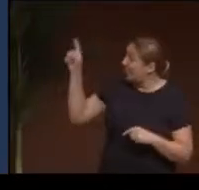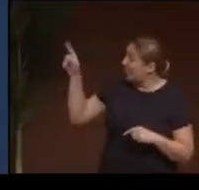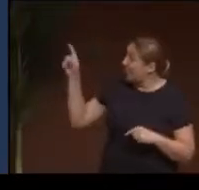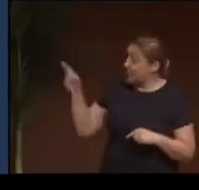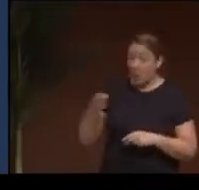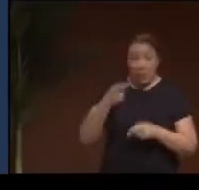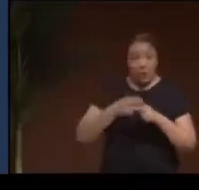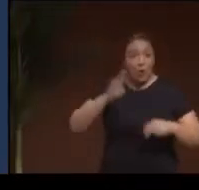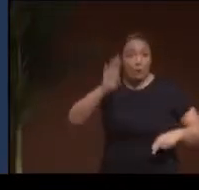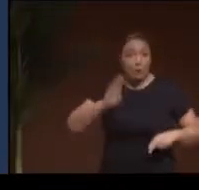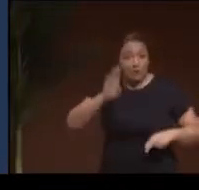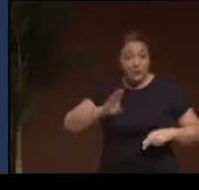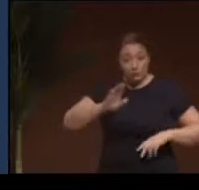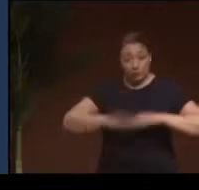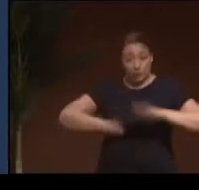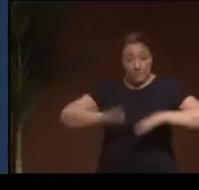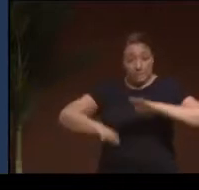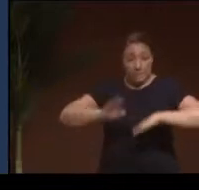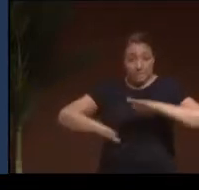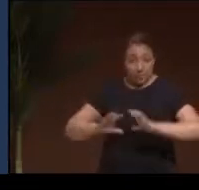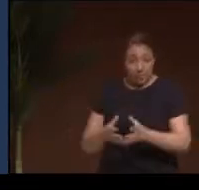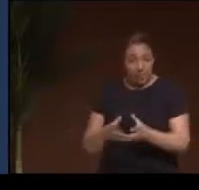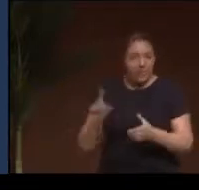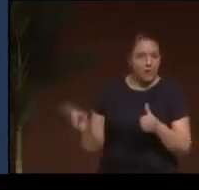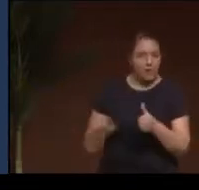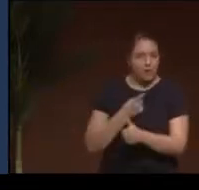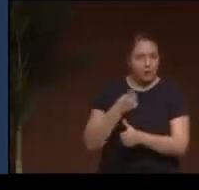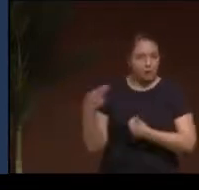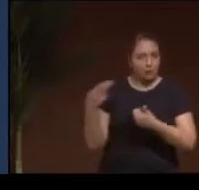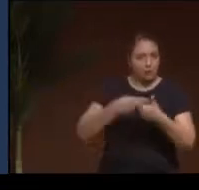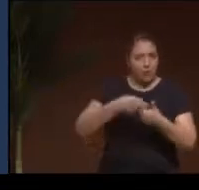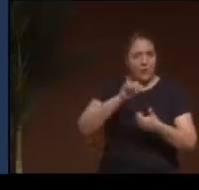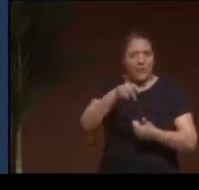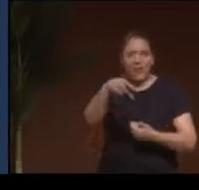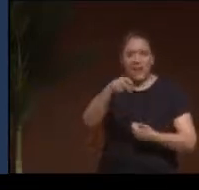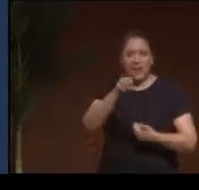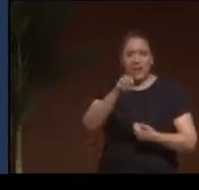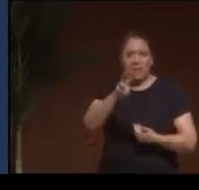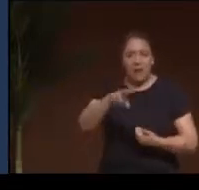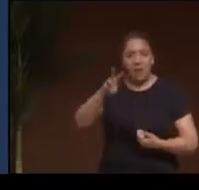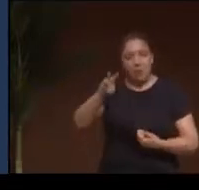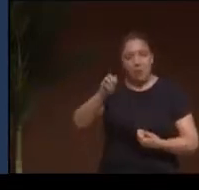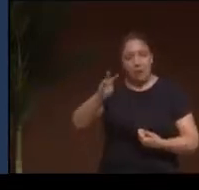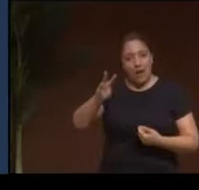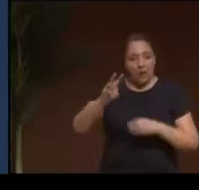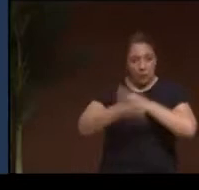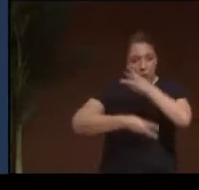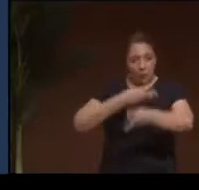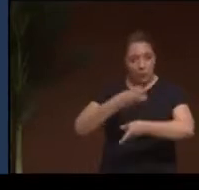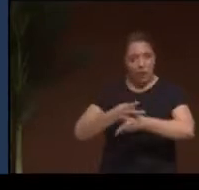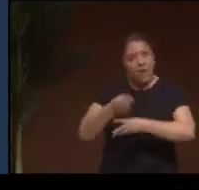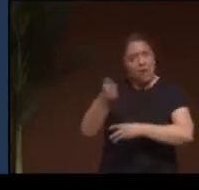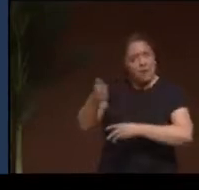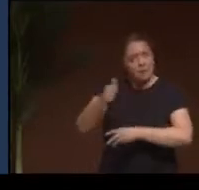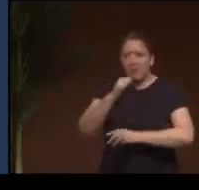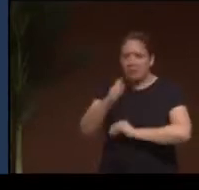Drums. They were actually the first ones to enter the powwow world as Taino. Well, actually, they didn't identify as Taino, they did